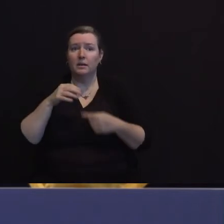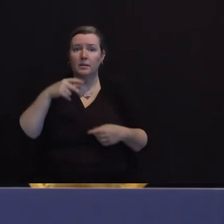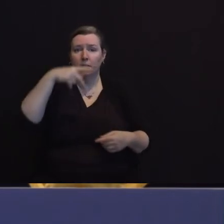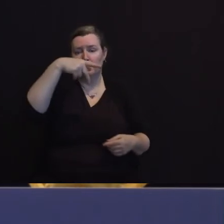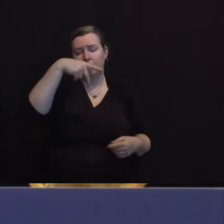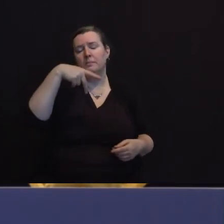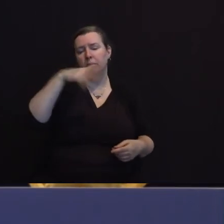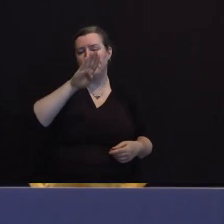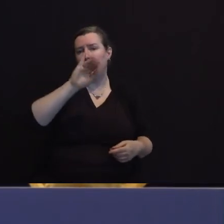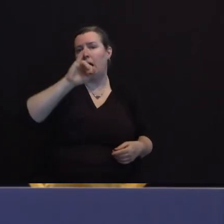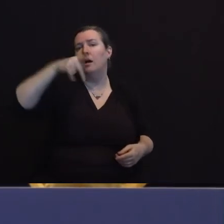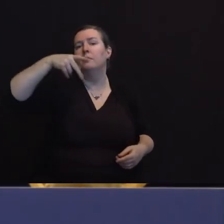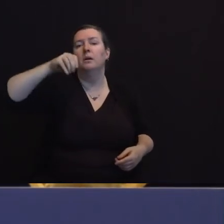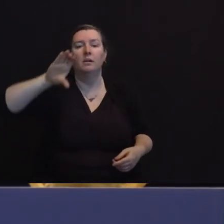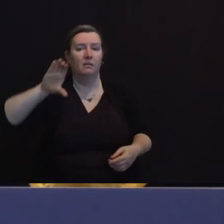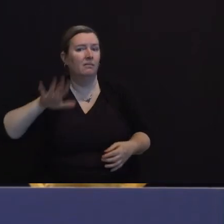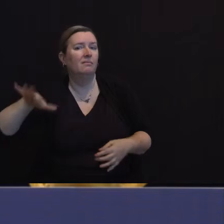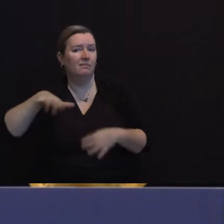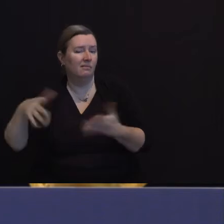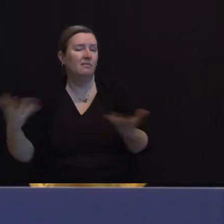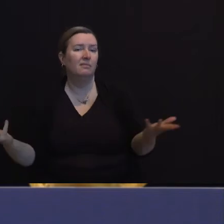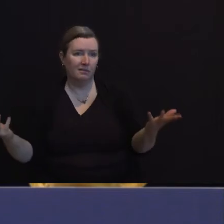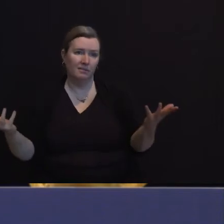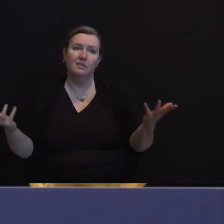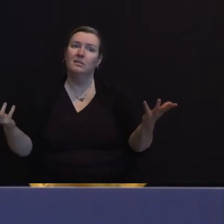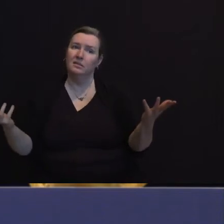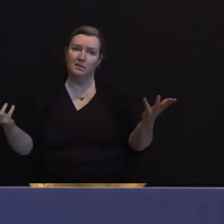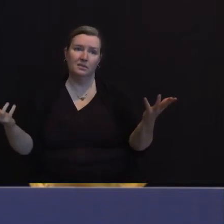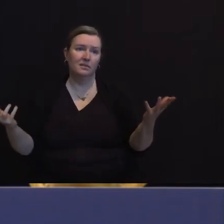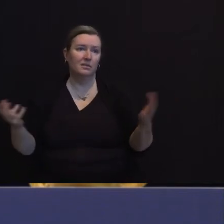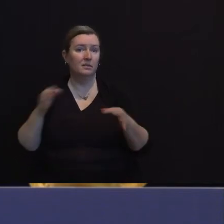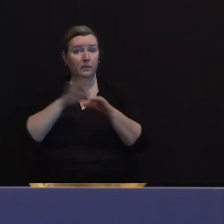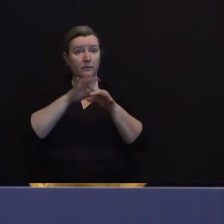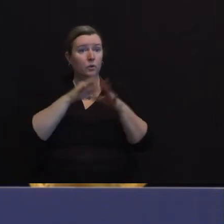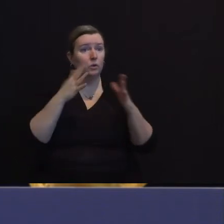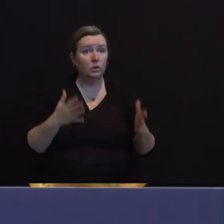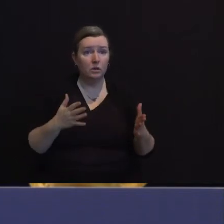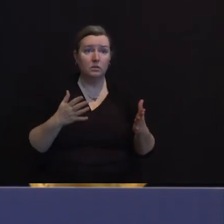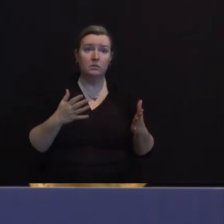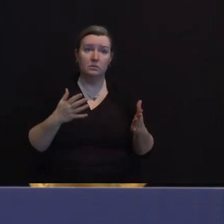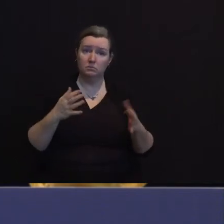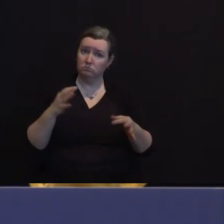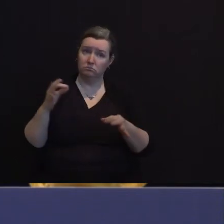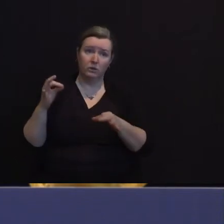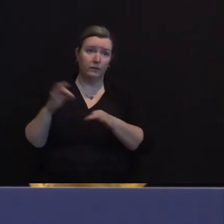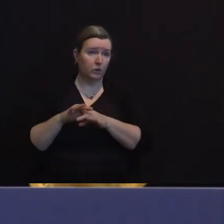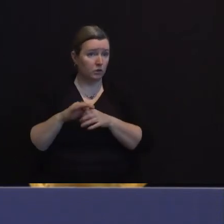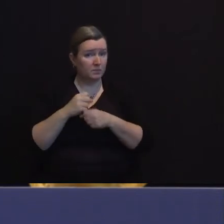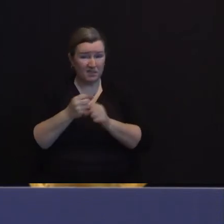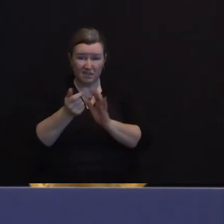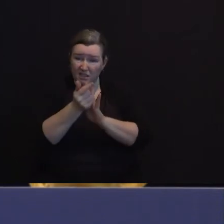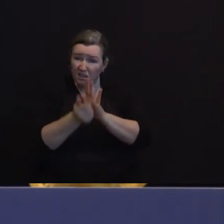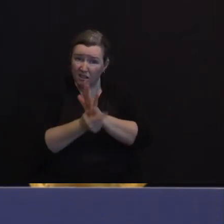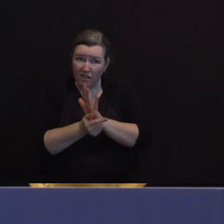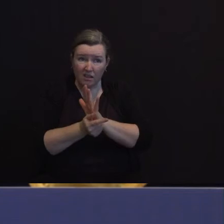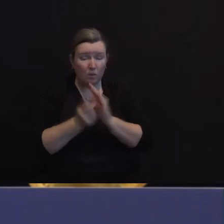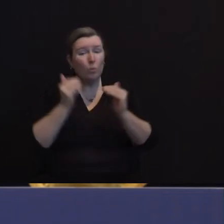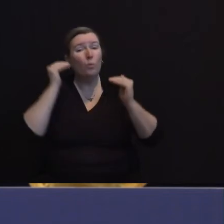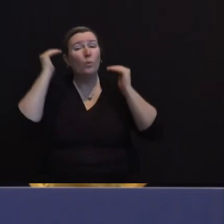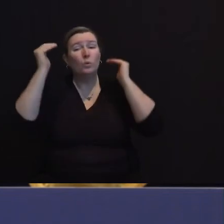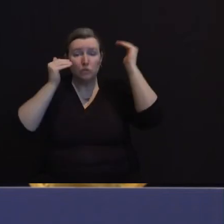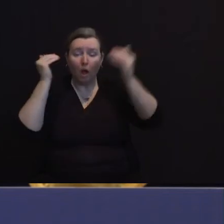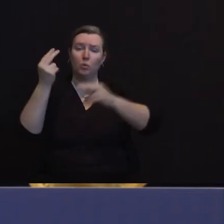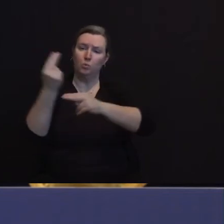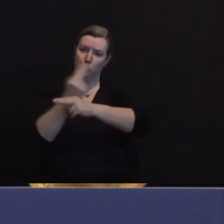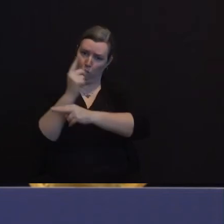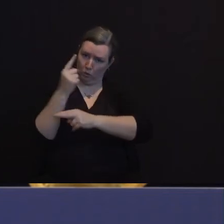And secondly, the voters voted to legalize adult use marijuana. It said it right on the referendum, 21 and